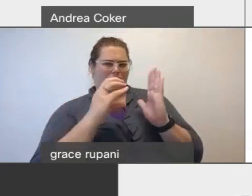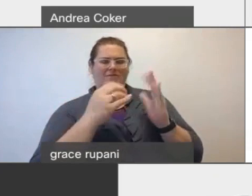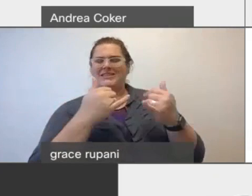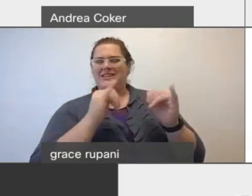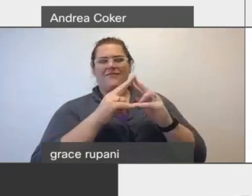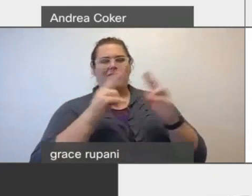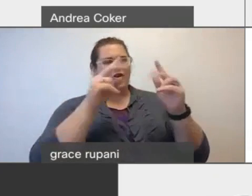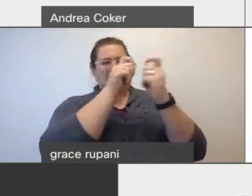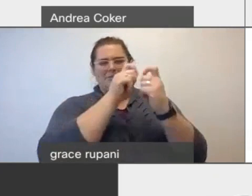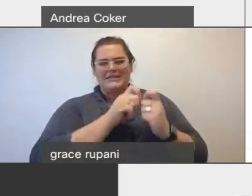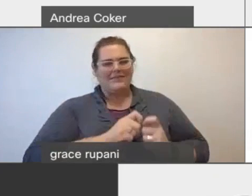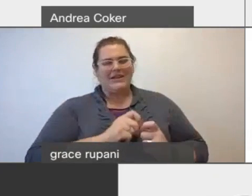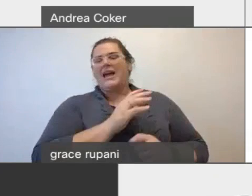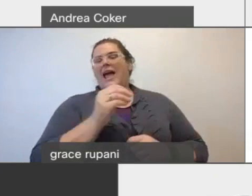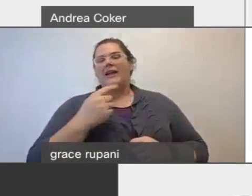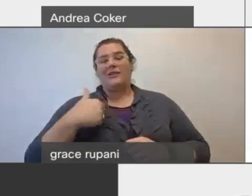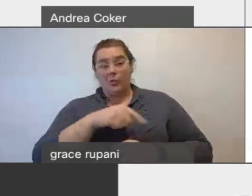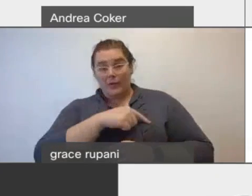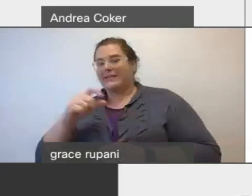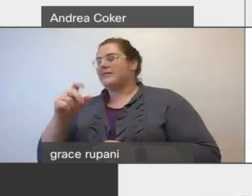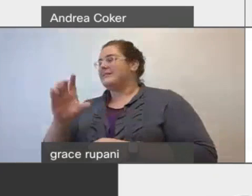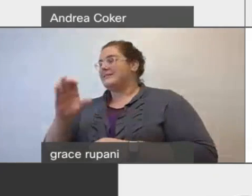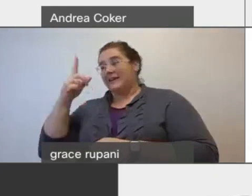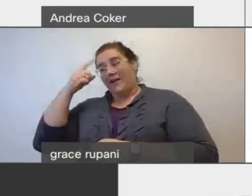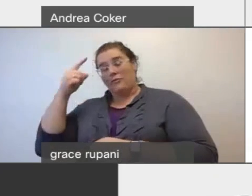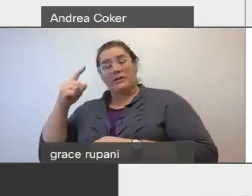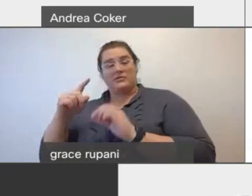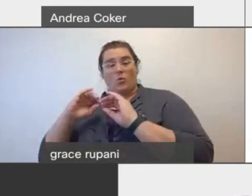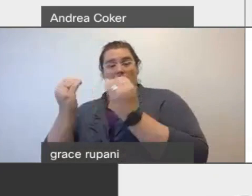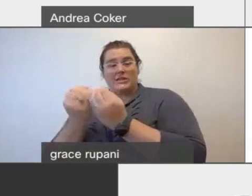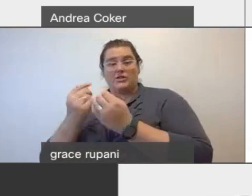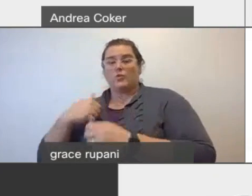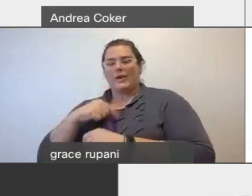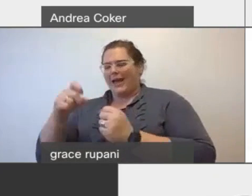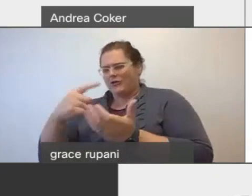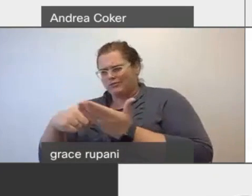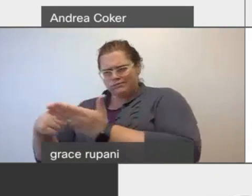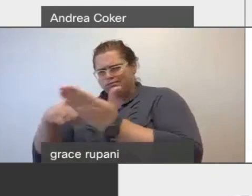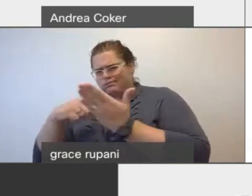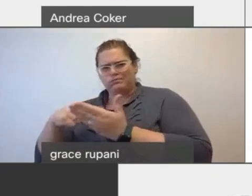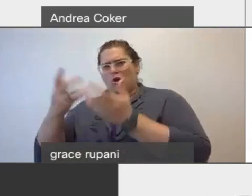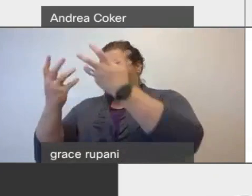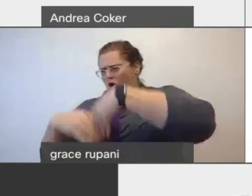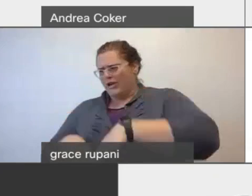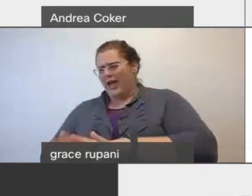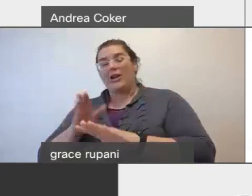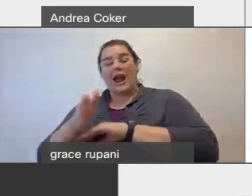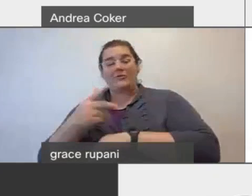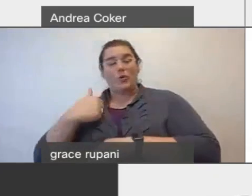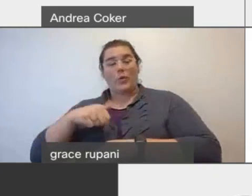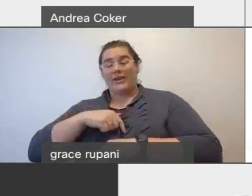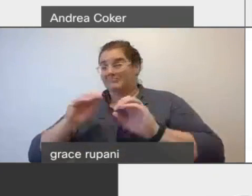what all that language means. We haven't worked it out. And as soon as we do, we will send that out to all the providers.